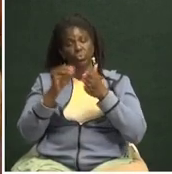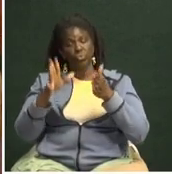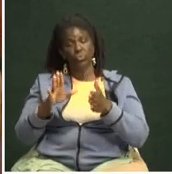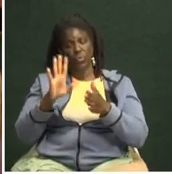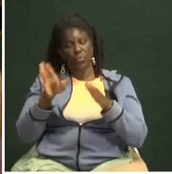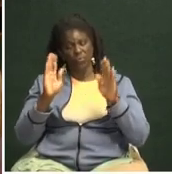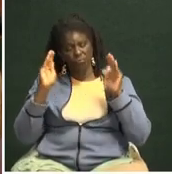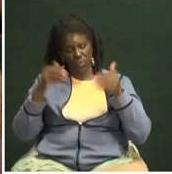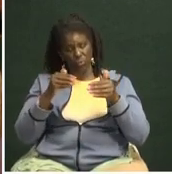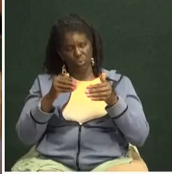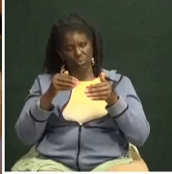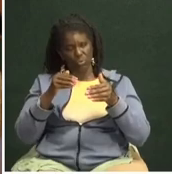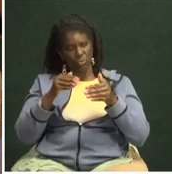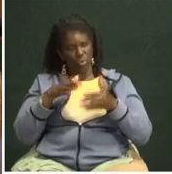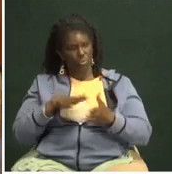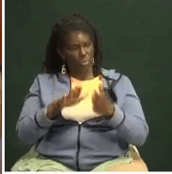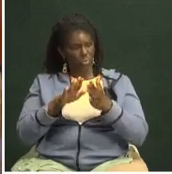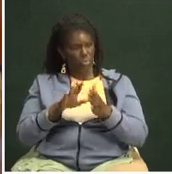our students.